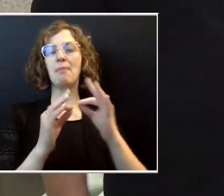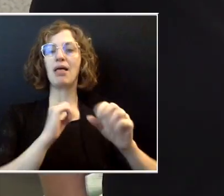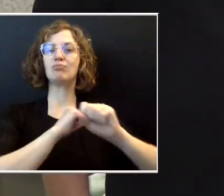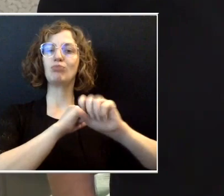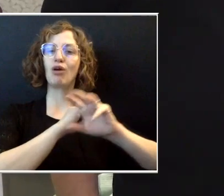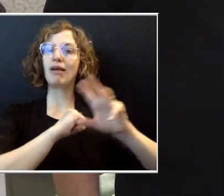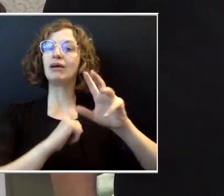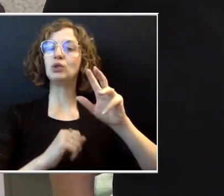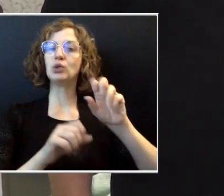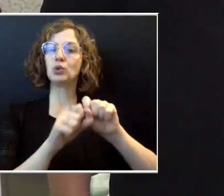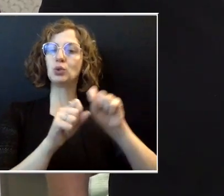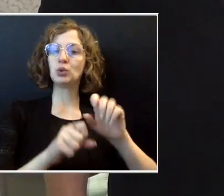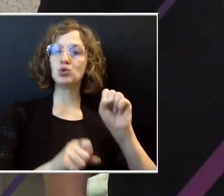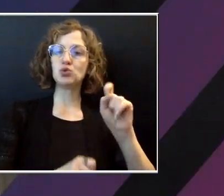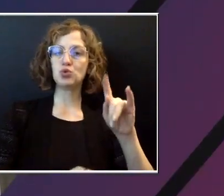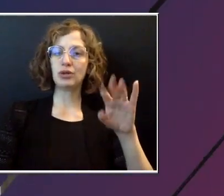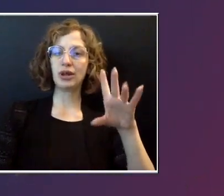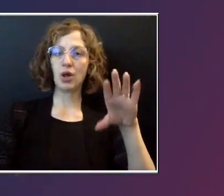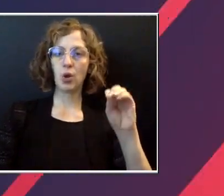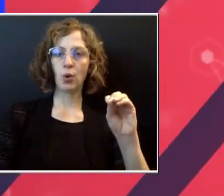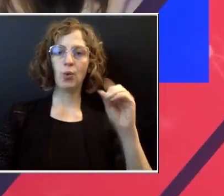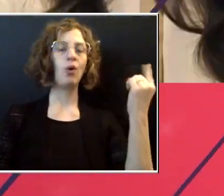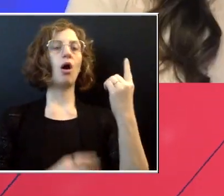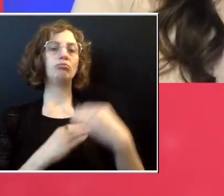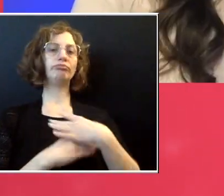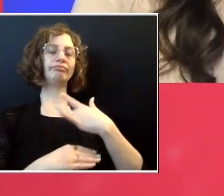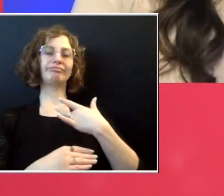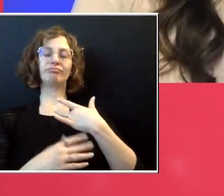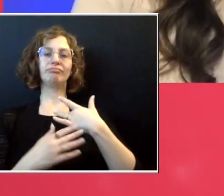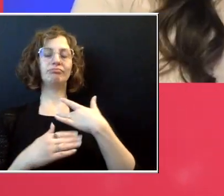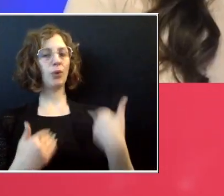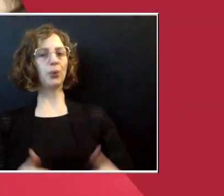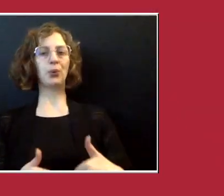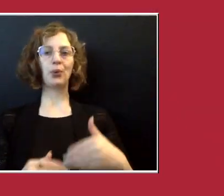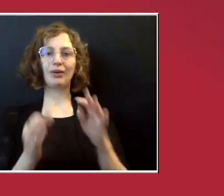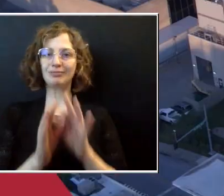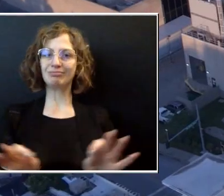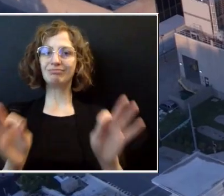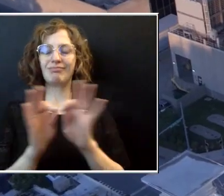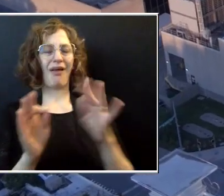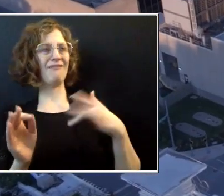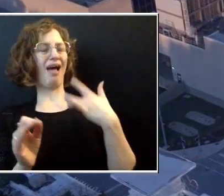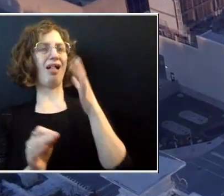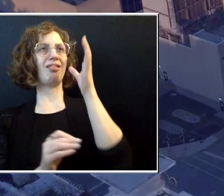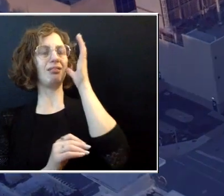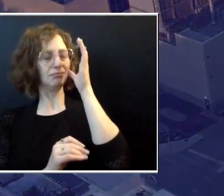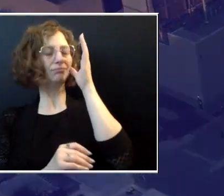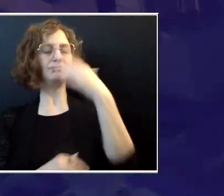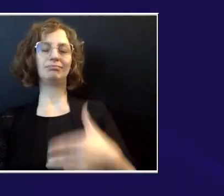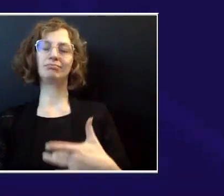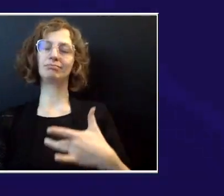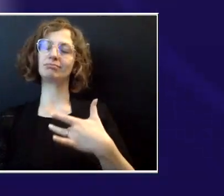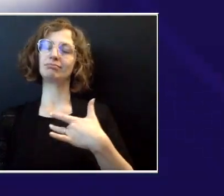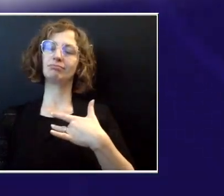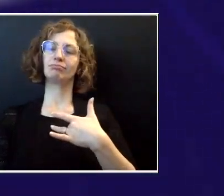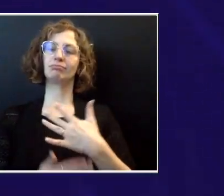most important patient on the planet. I felt heard, and that was really big. This is All Things